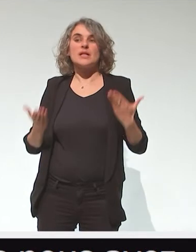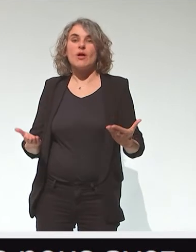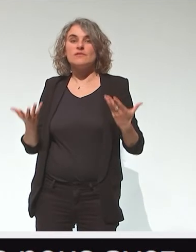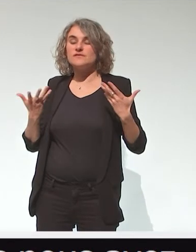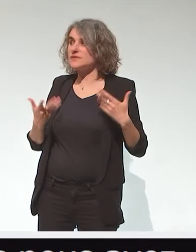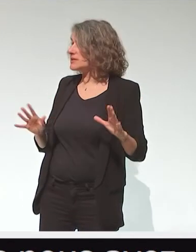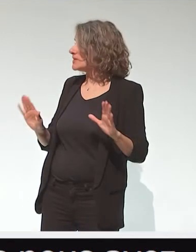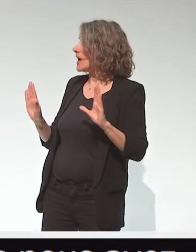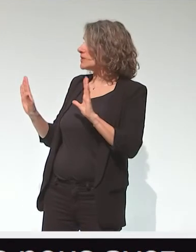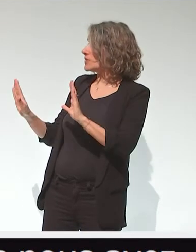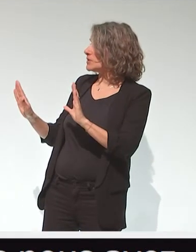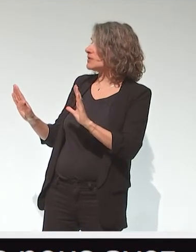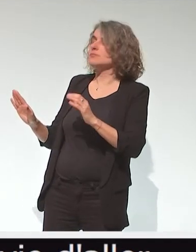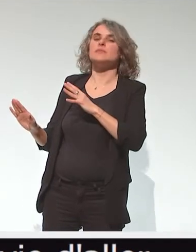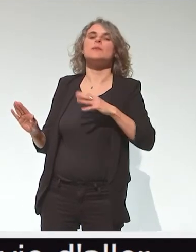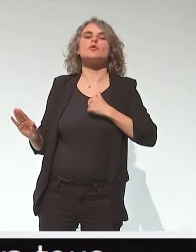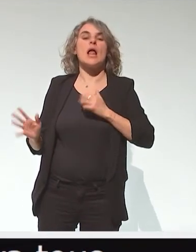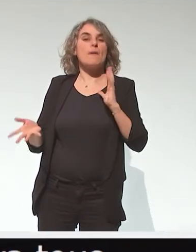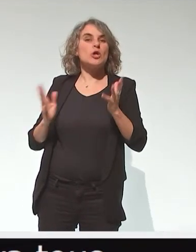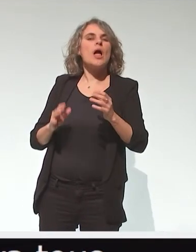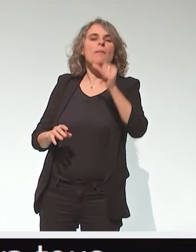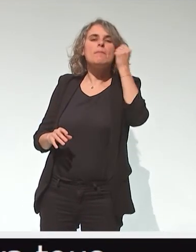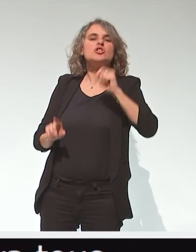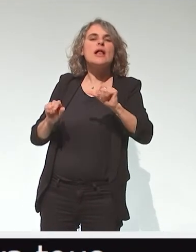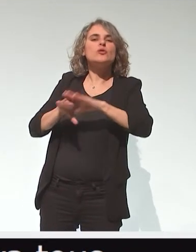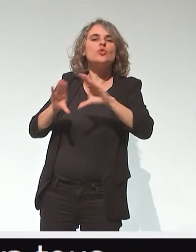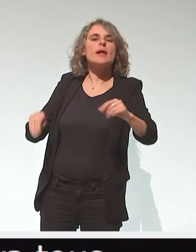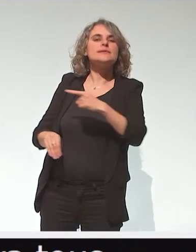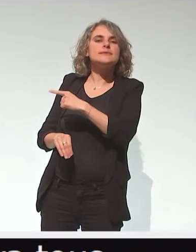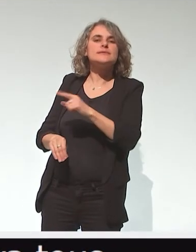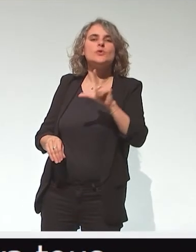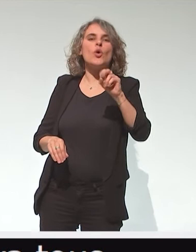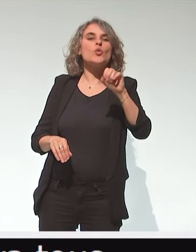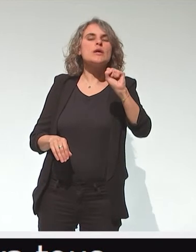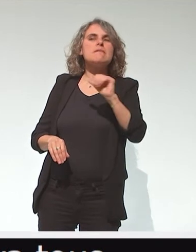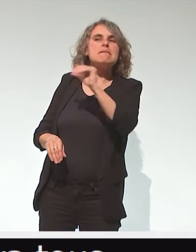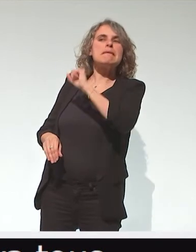Thanks to one and all. Can I just ask, since Belgium is with us,